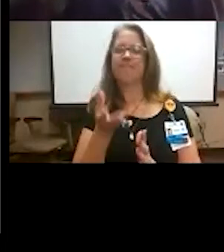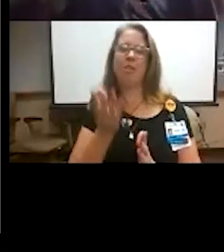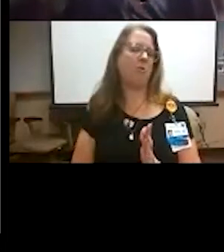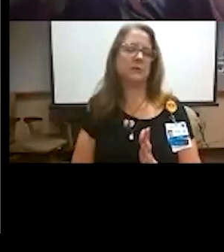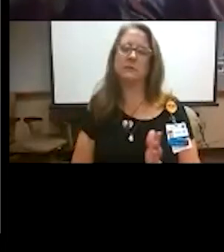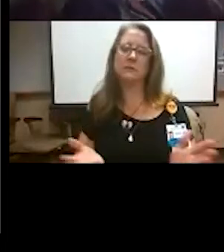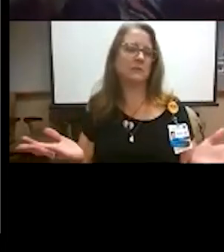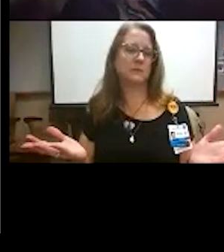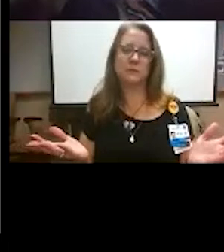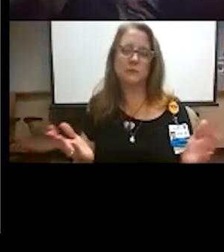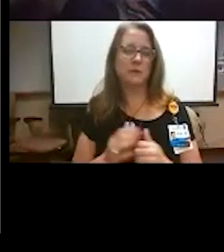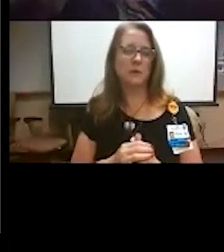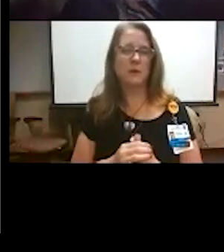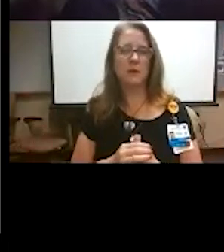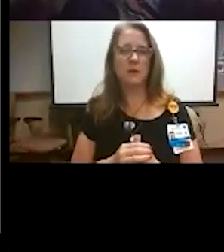lost.